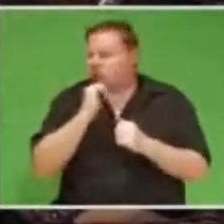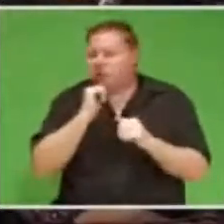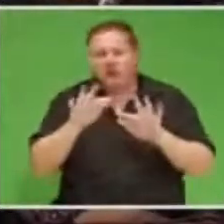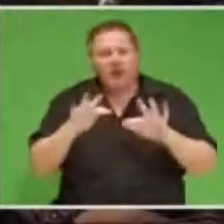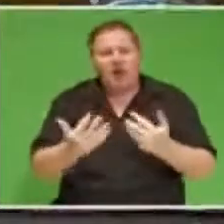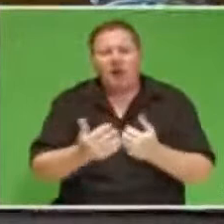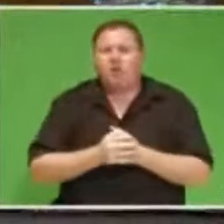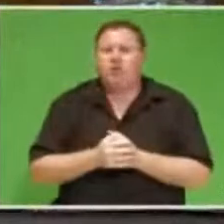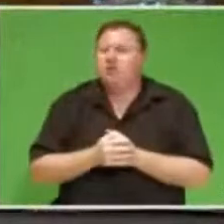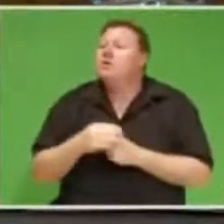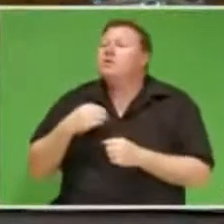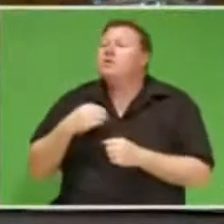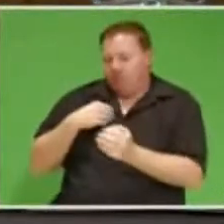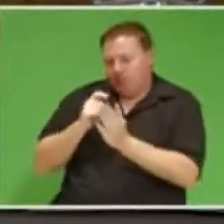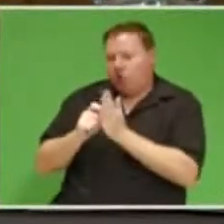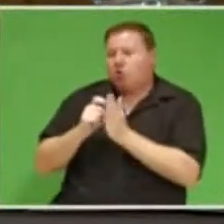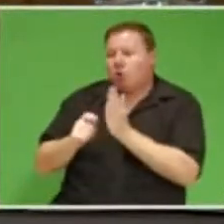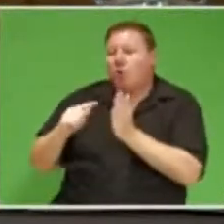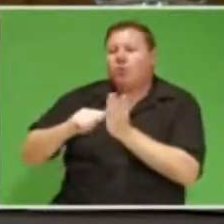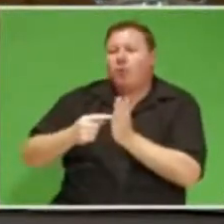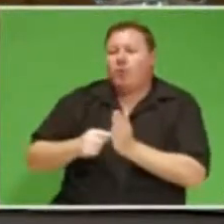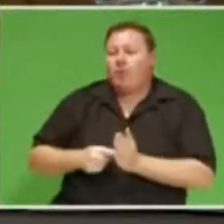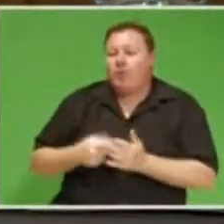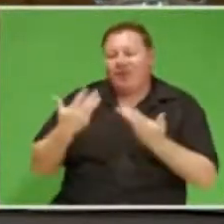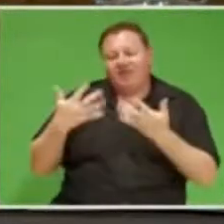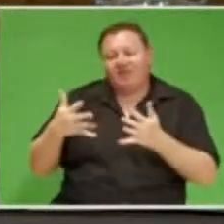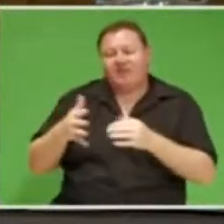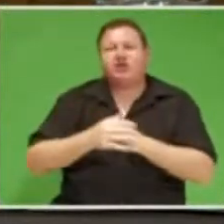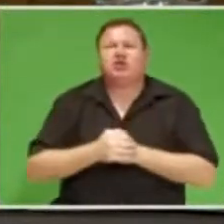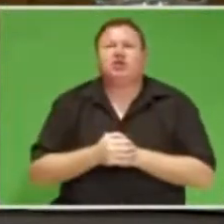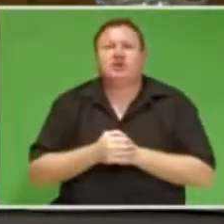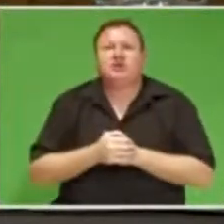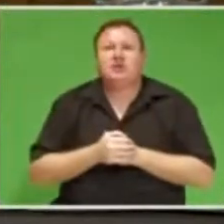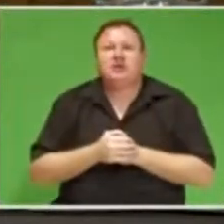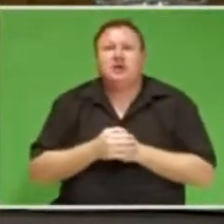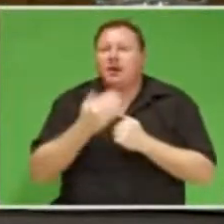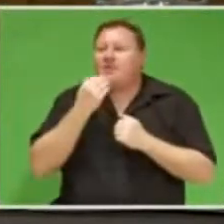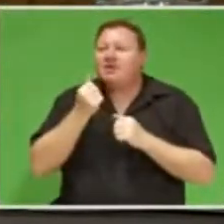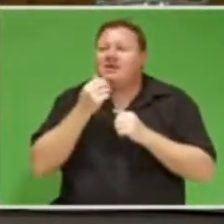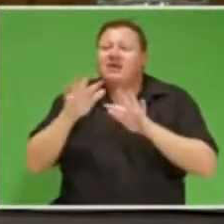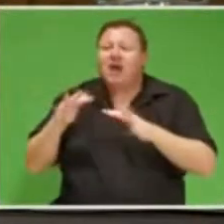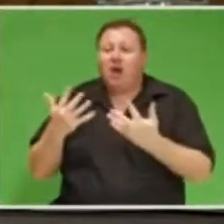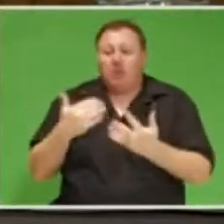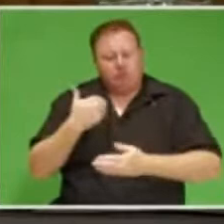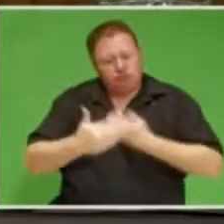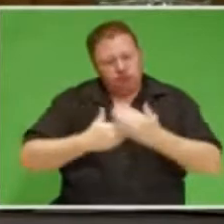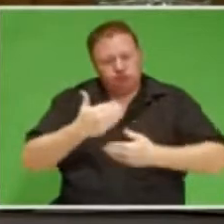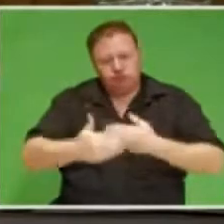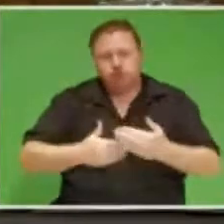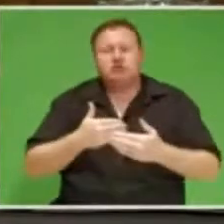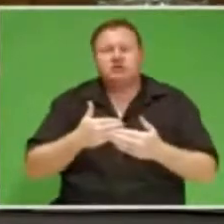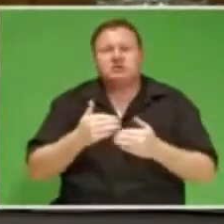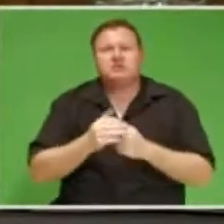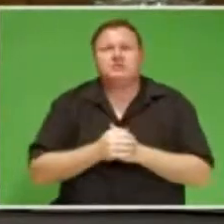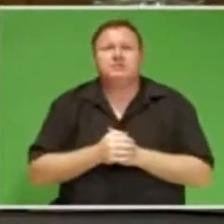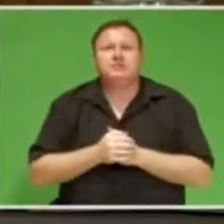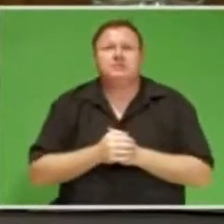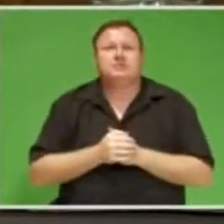I have noted the points you have raised. Please allow me to proceed with the sitting, honorable